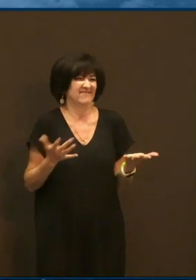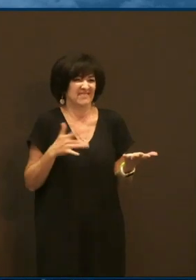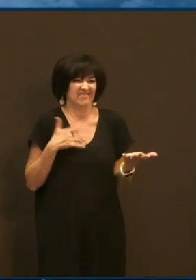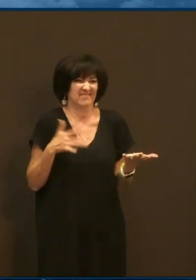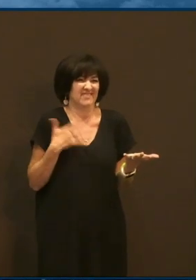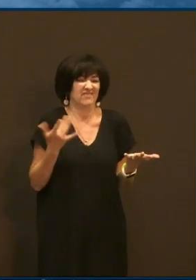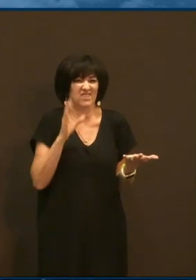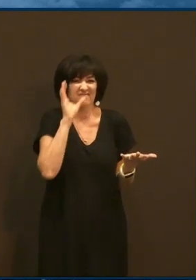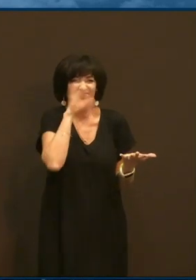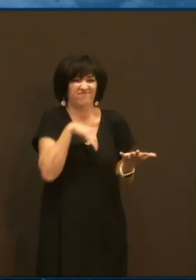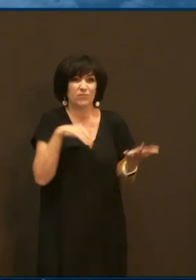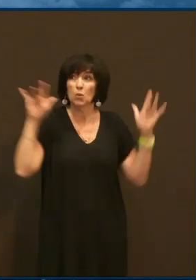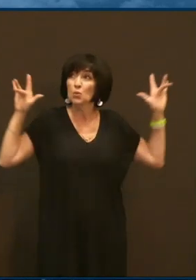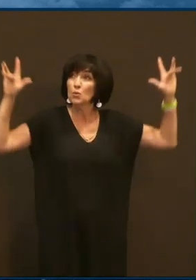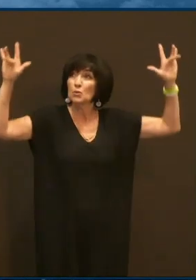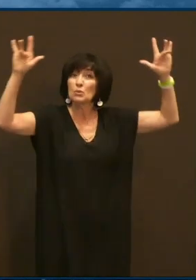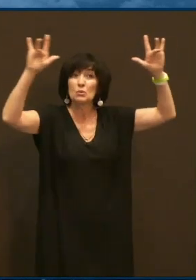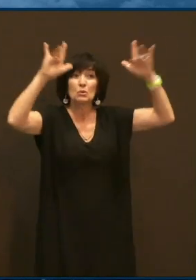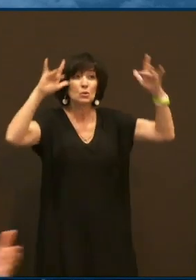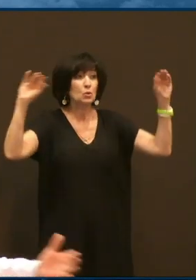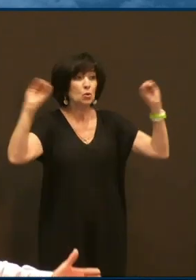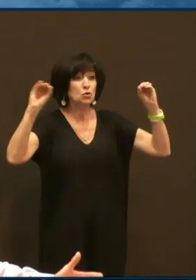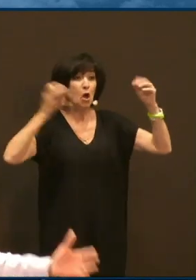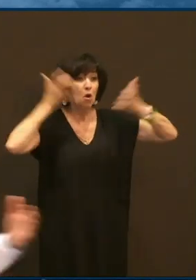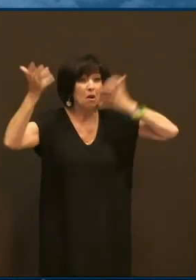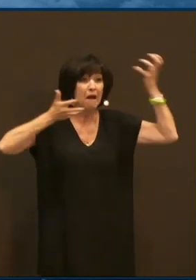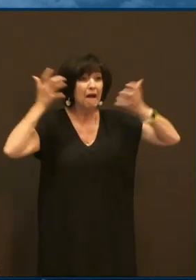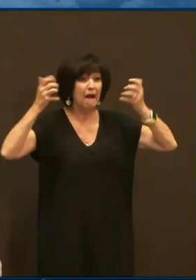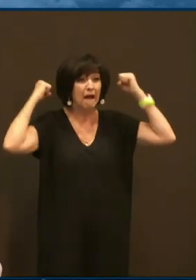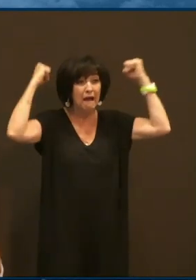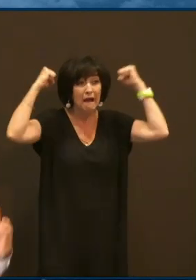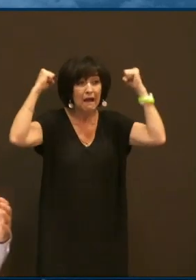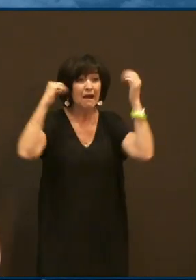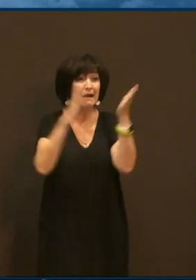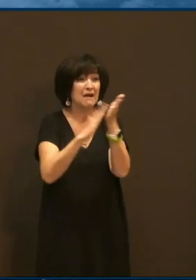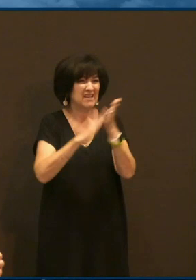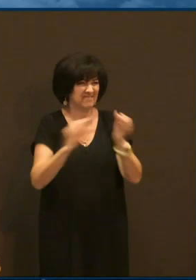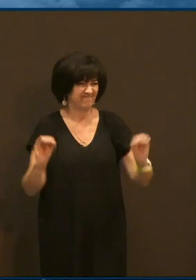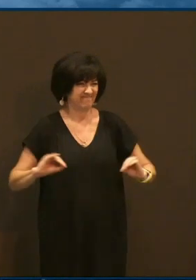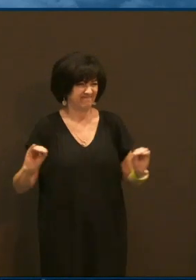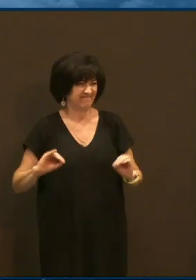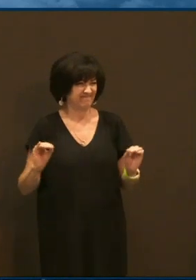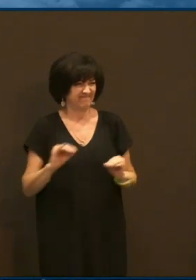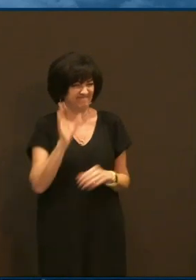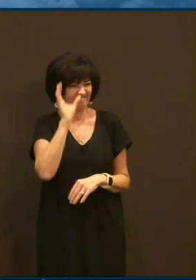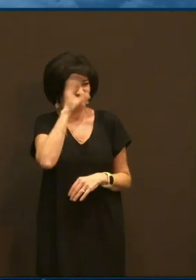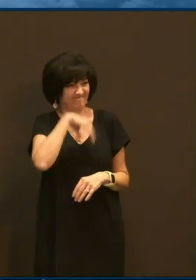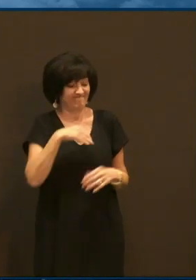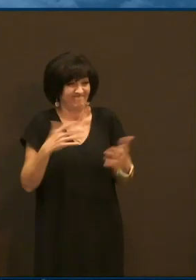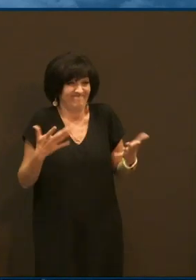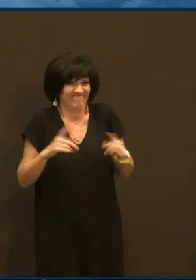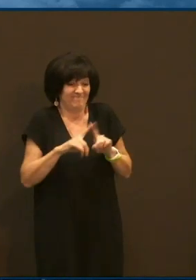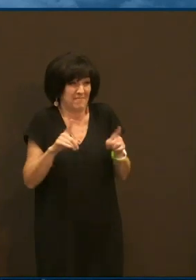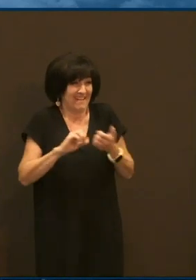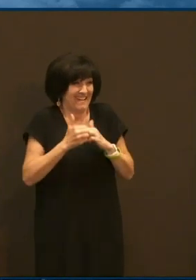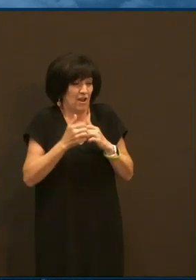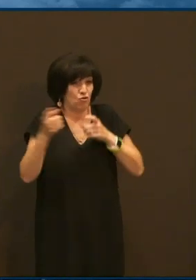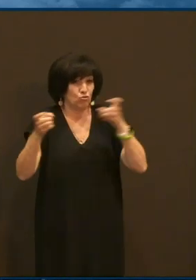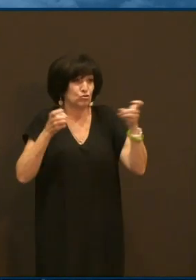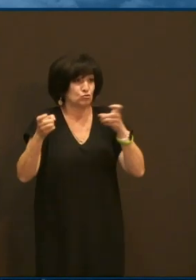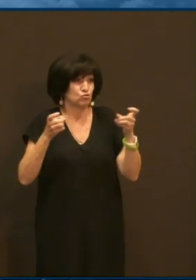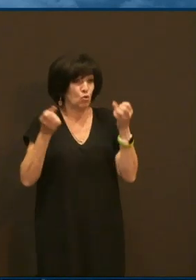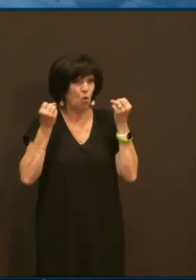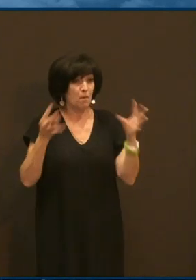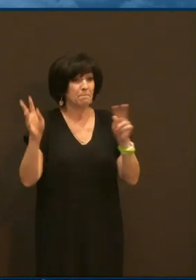serious, the worst scenarios, I think, are these large gatherings that are uncontrolled with respect to